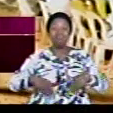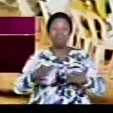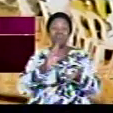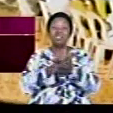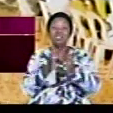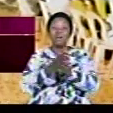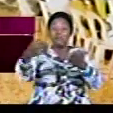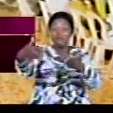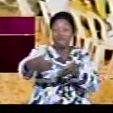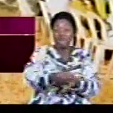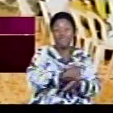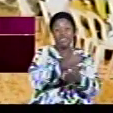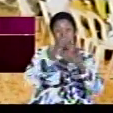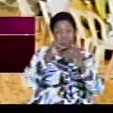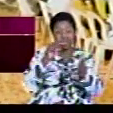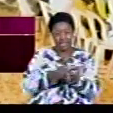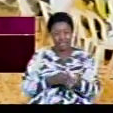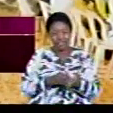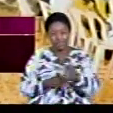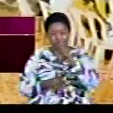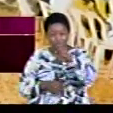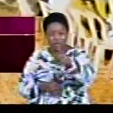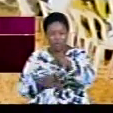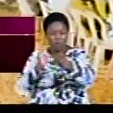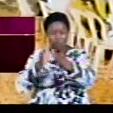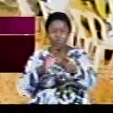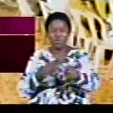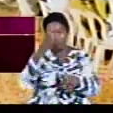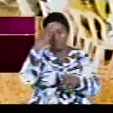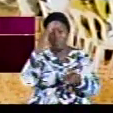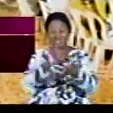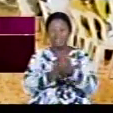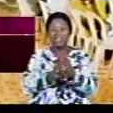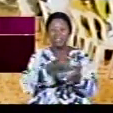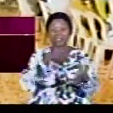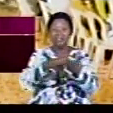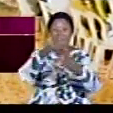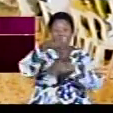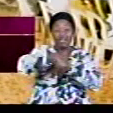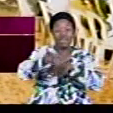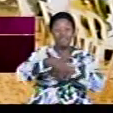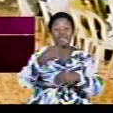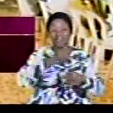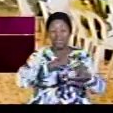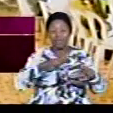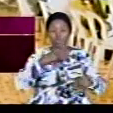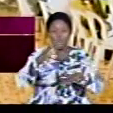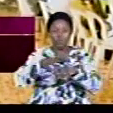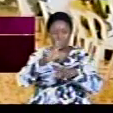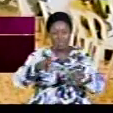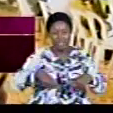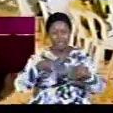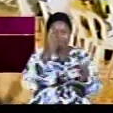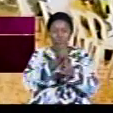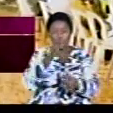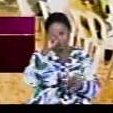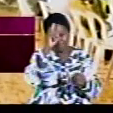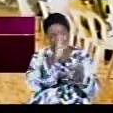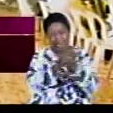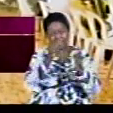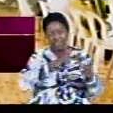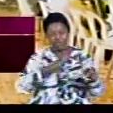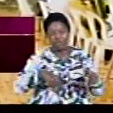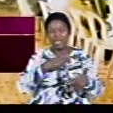faith. You believe in the power that comes in the blood of Jesus, in the name of Jesus, because there is